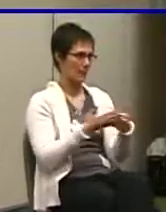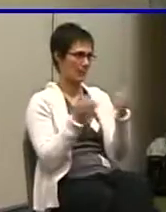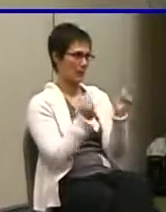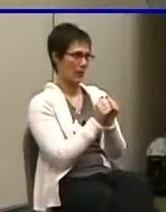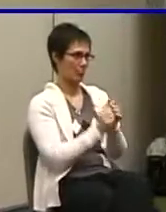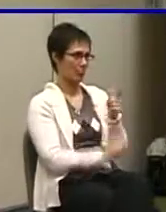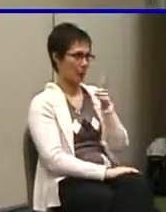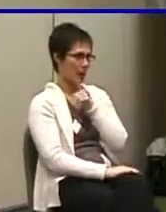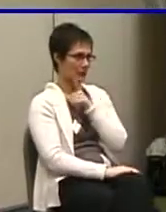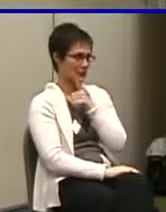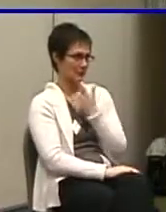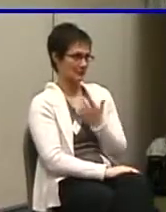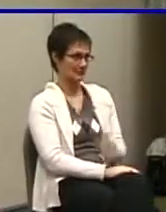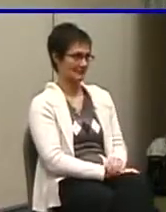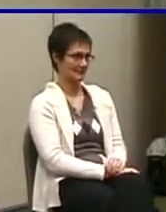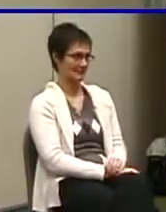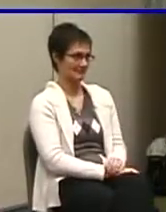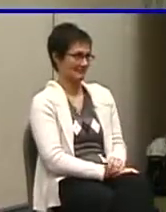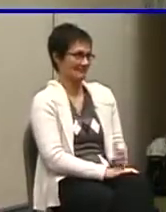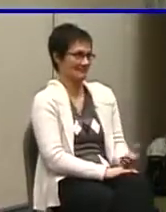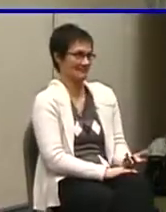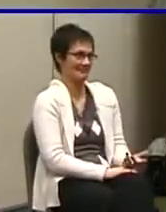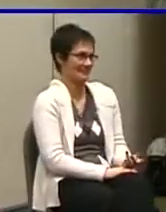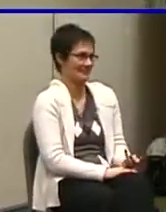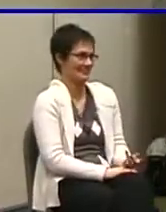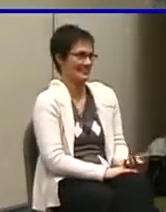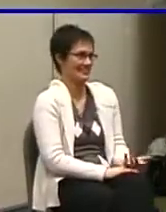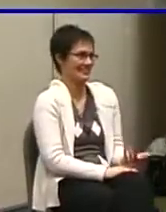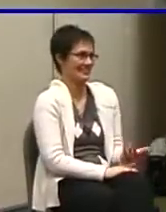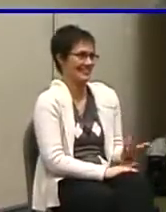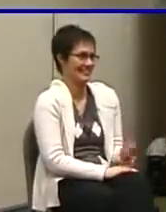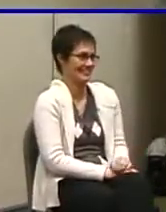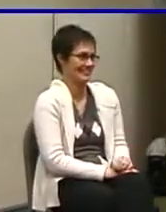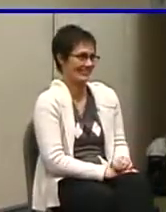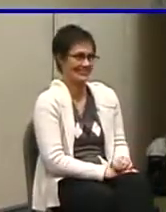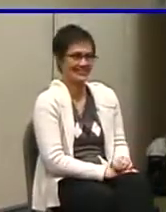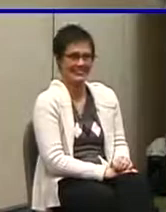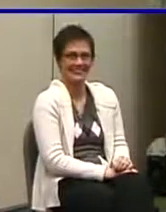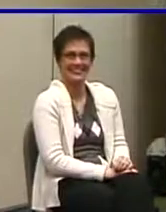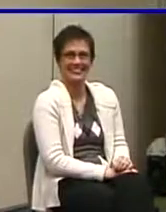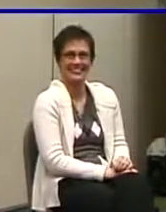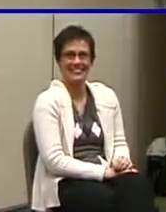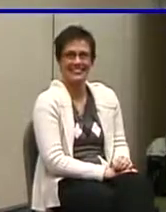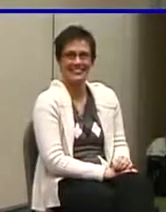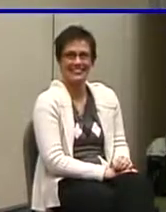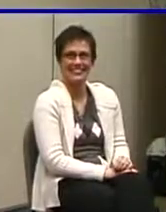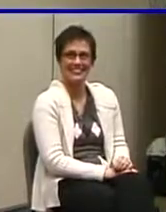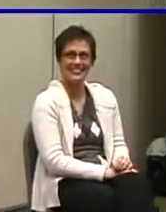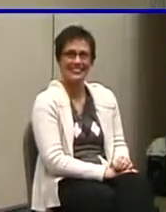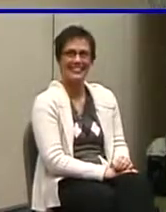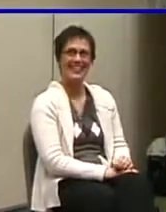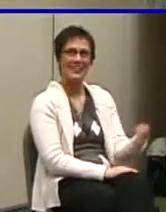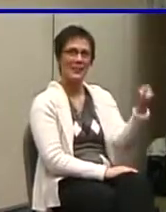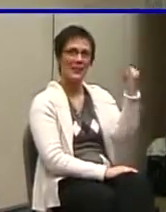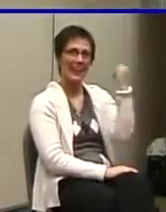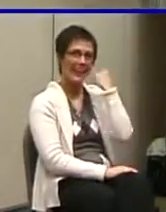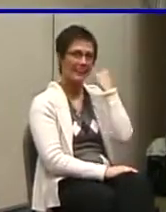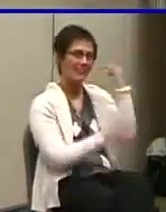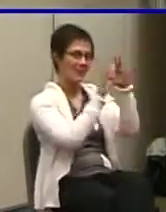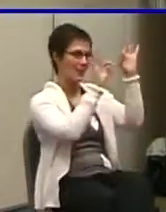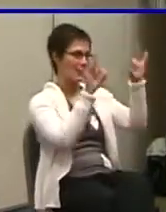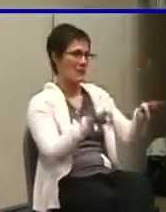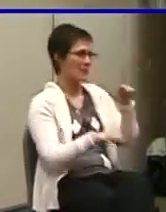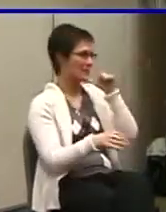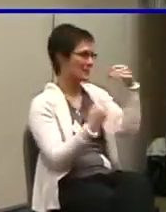supposed to drive the intervention. If this form isn't allowing you to get at the information that you need to develop the